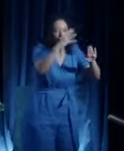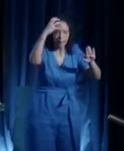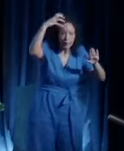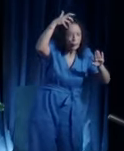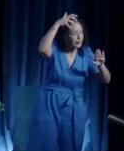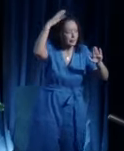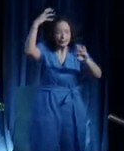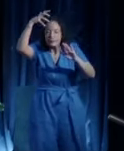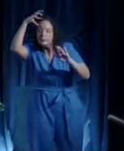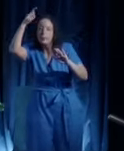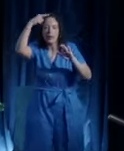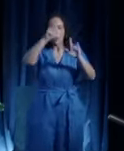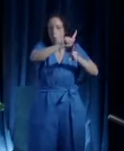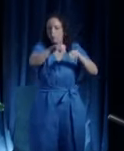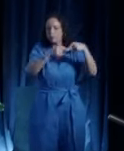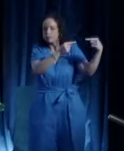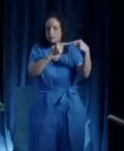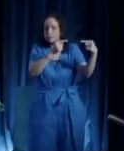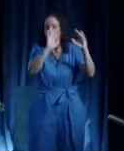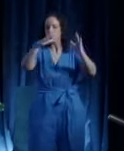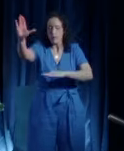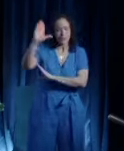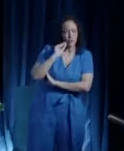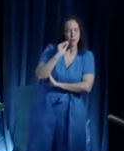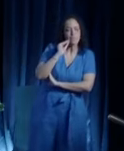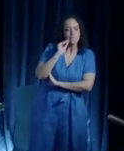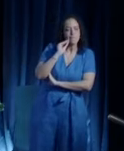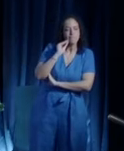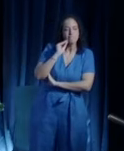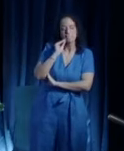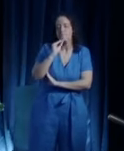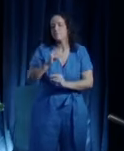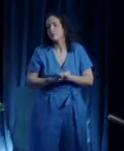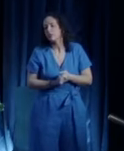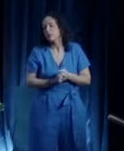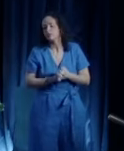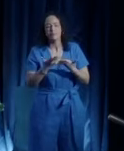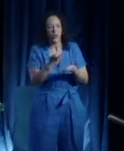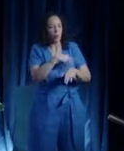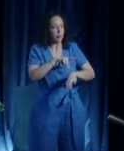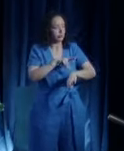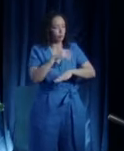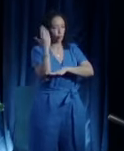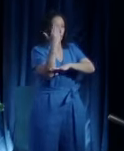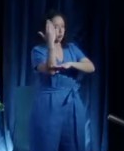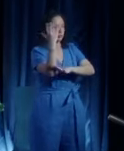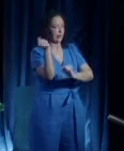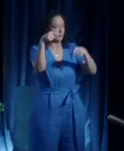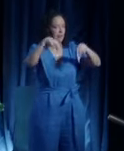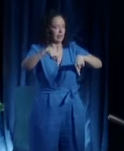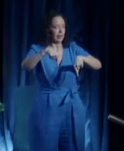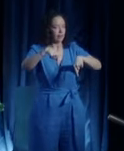them to us immediately. We are just outside. So, there are doctors on this list. I wouldn't go to a doctor if I were you.